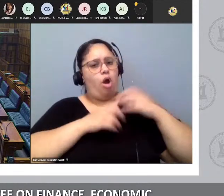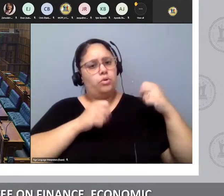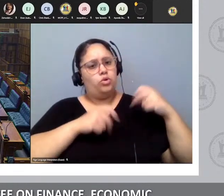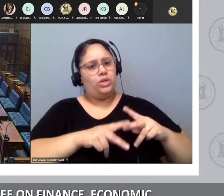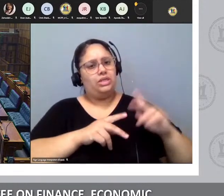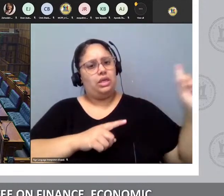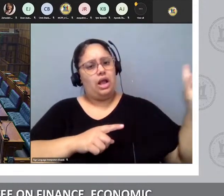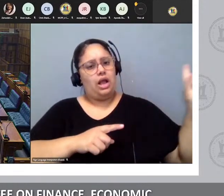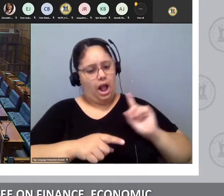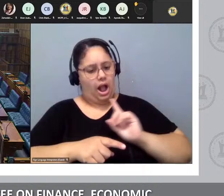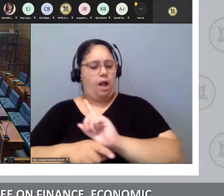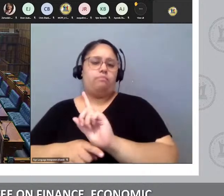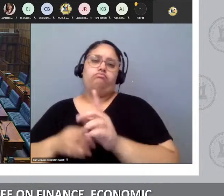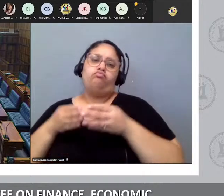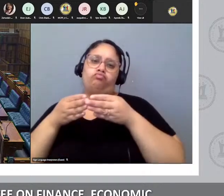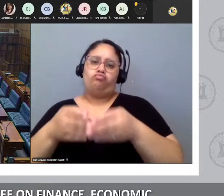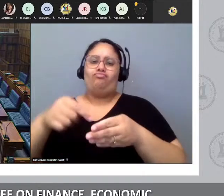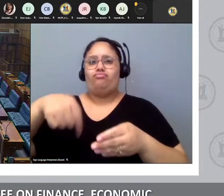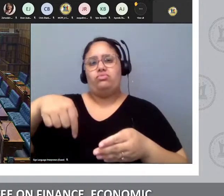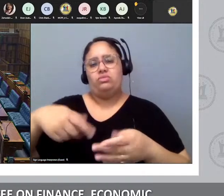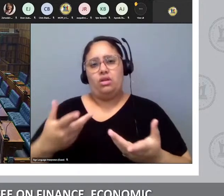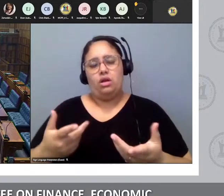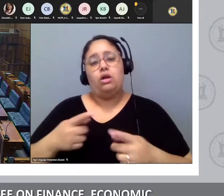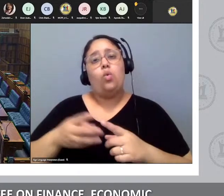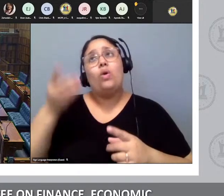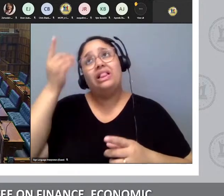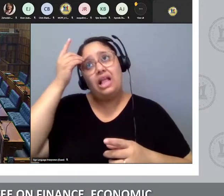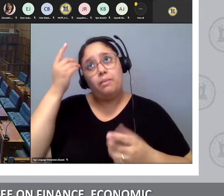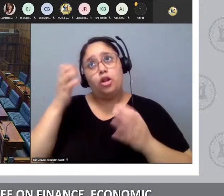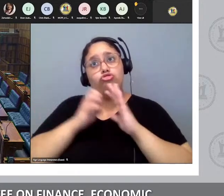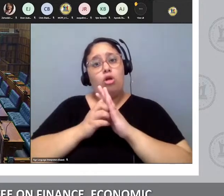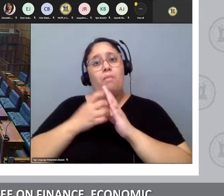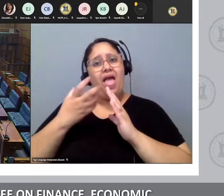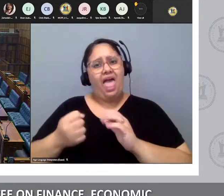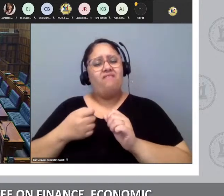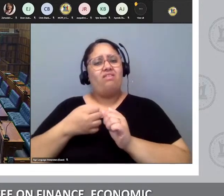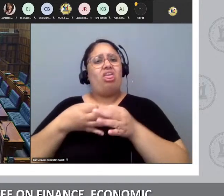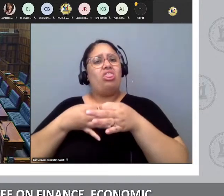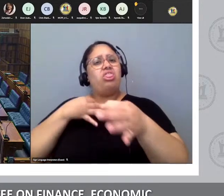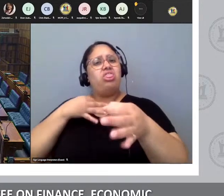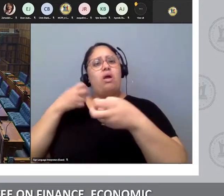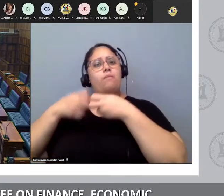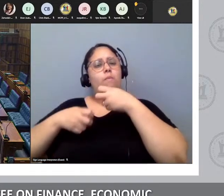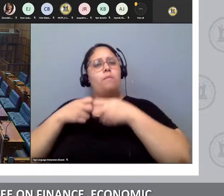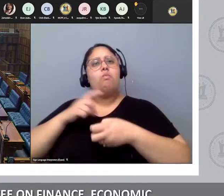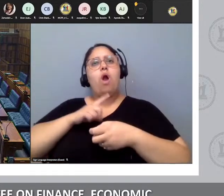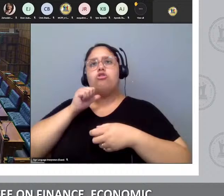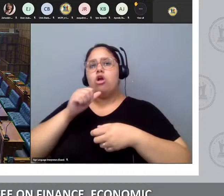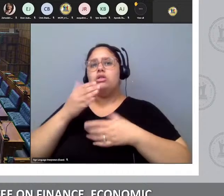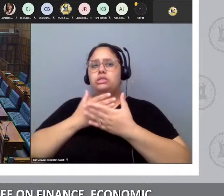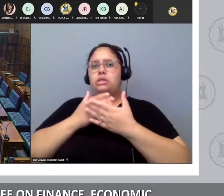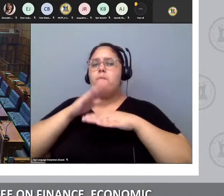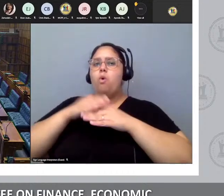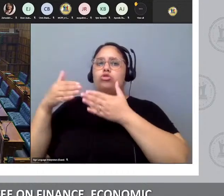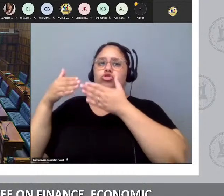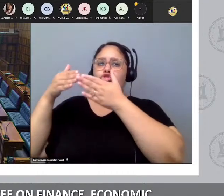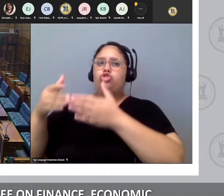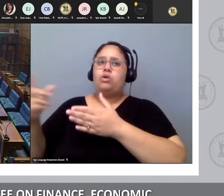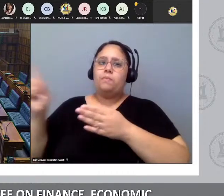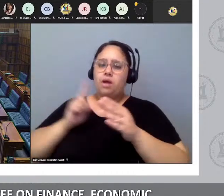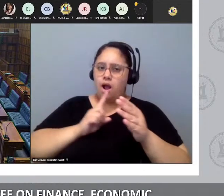um when uh Durban for example experienced its backlog why couldn't we a absorb more um ships